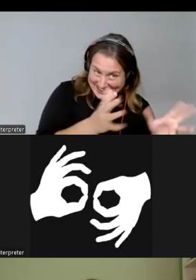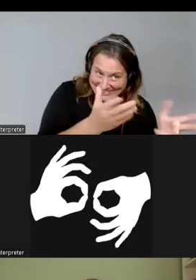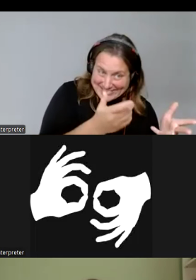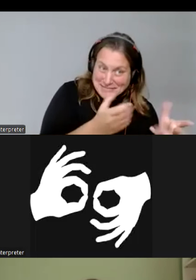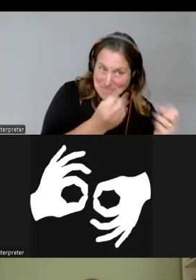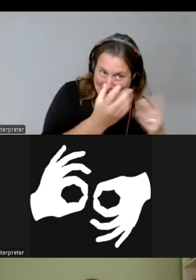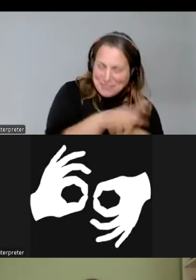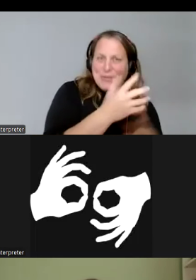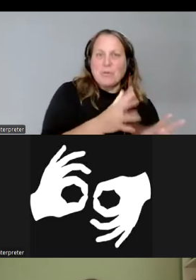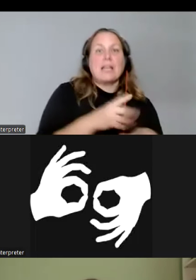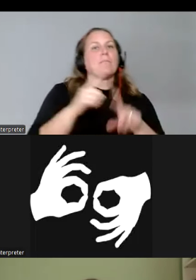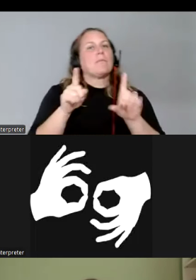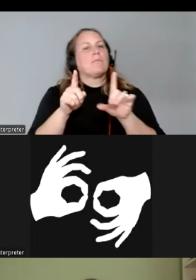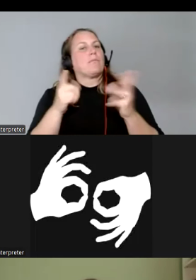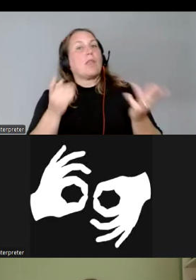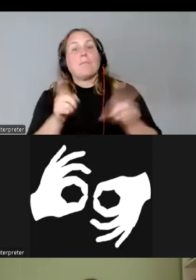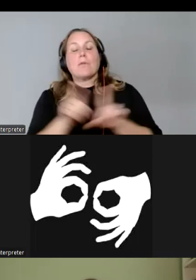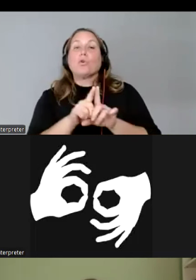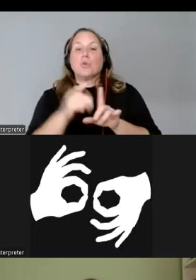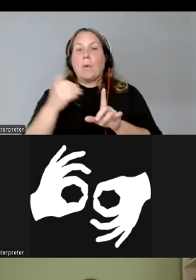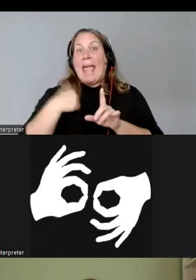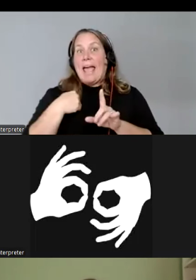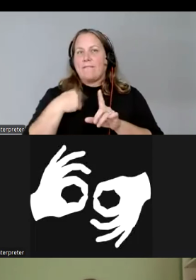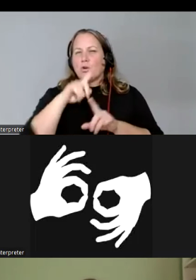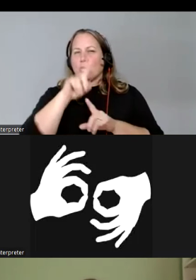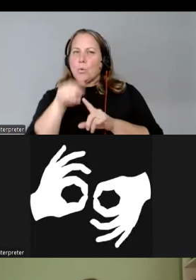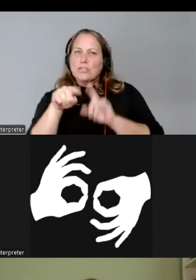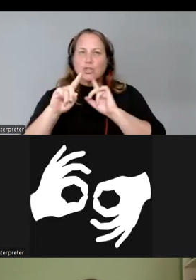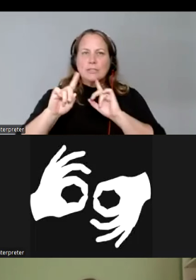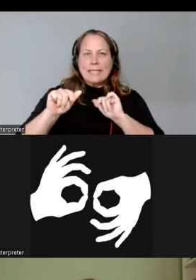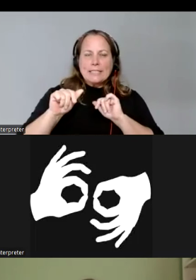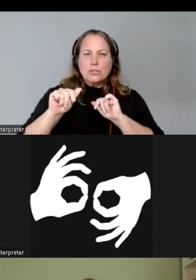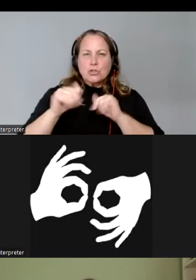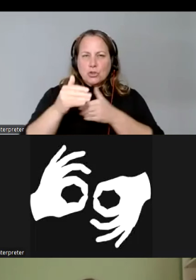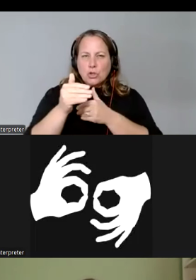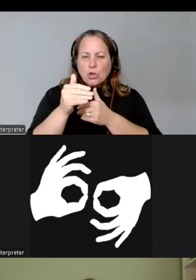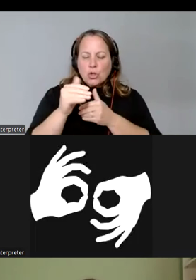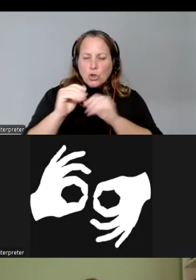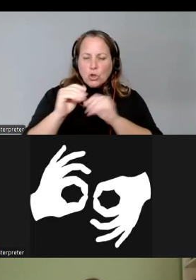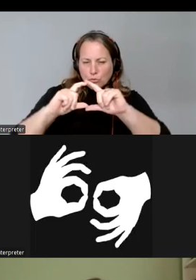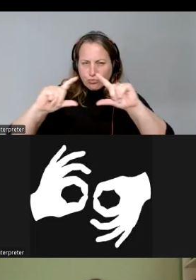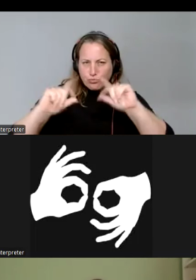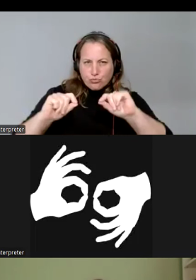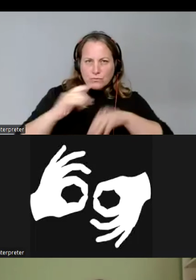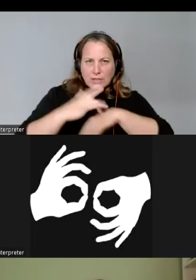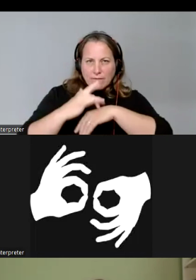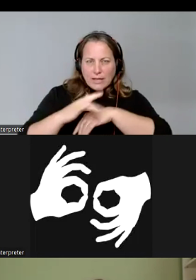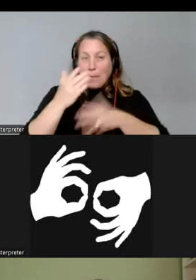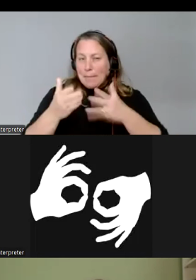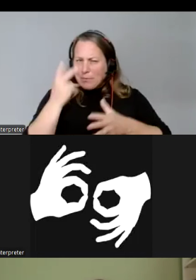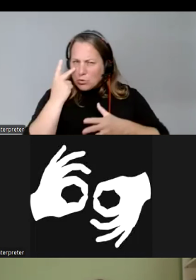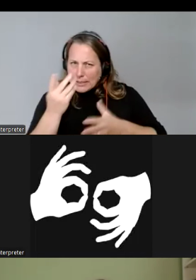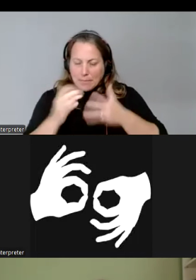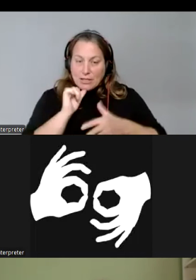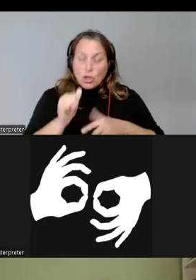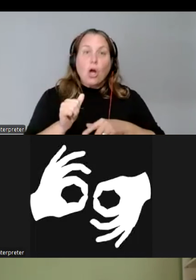also a Q&A box, which you might not immediately see, or you might, but if you click 3